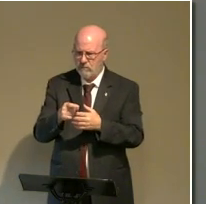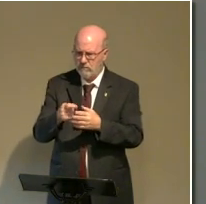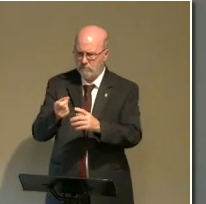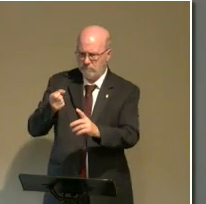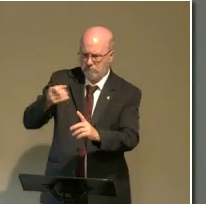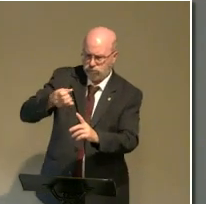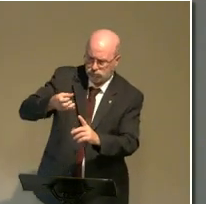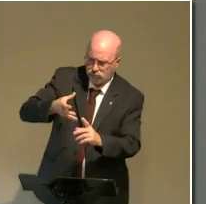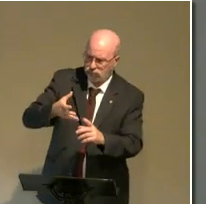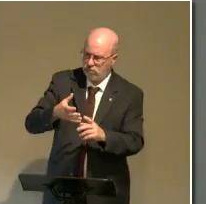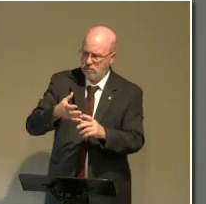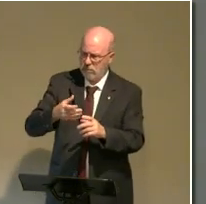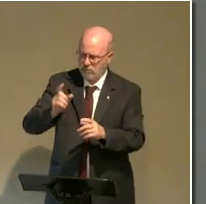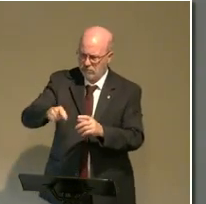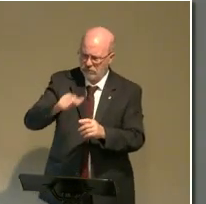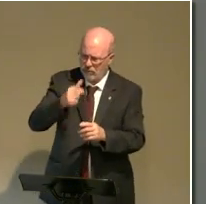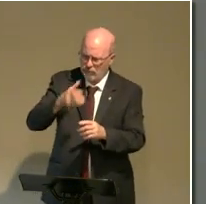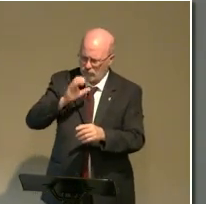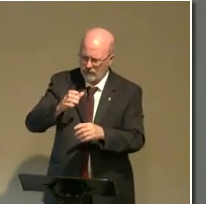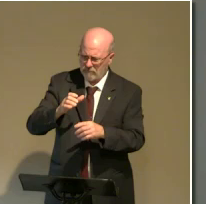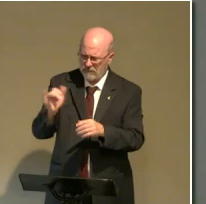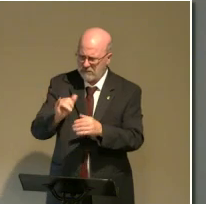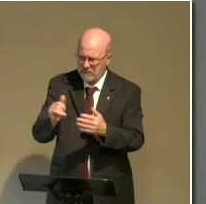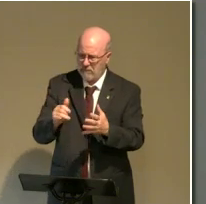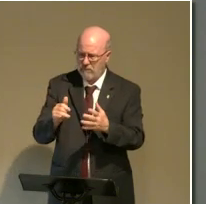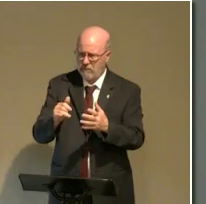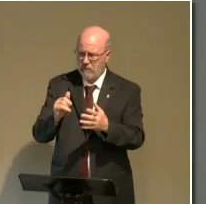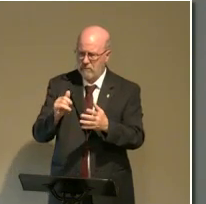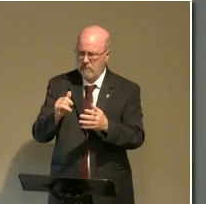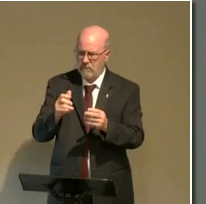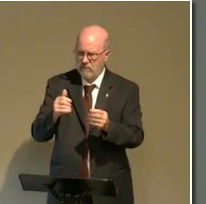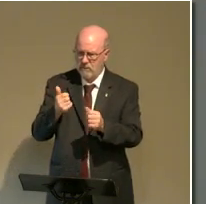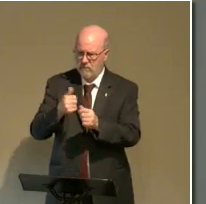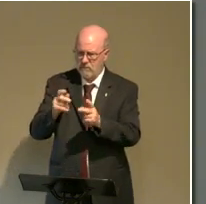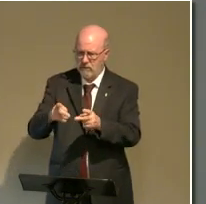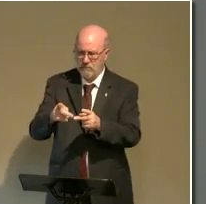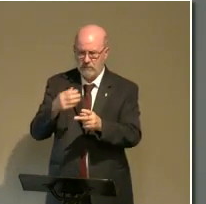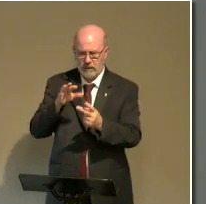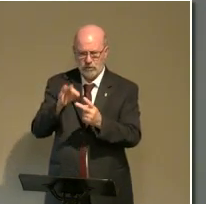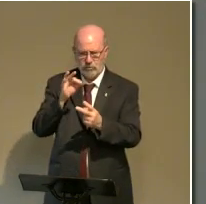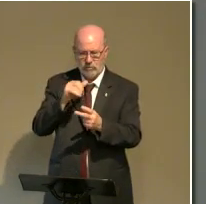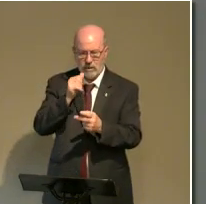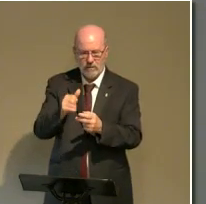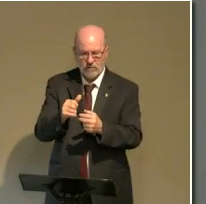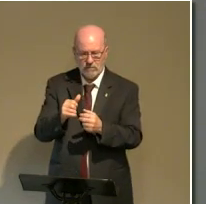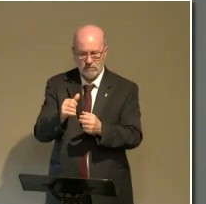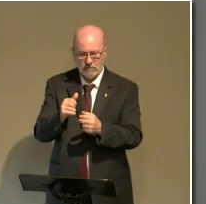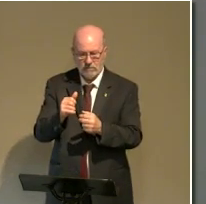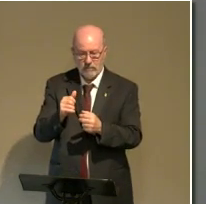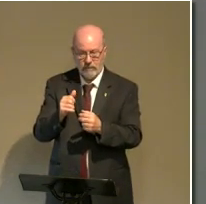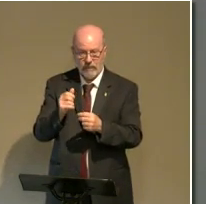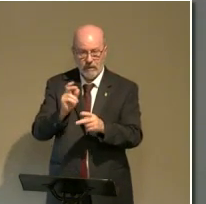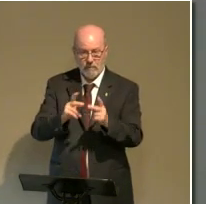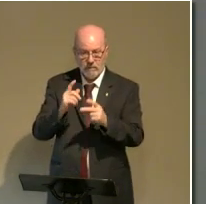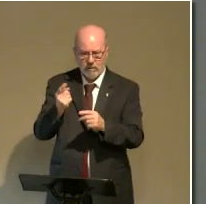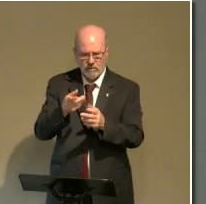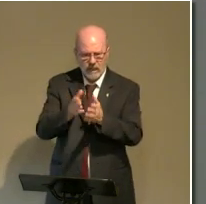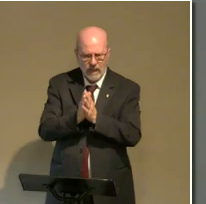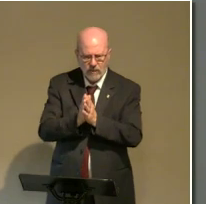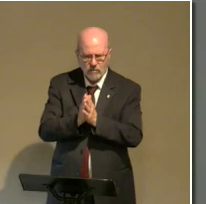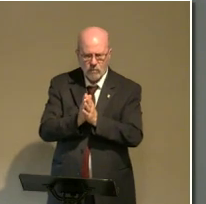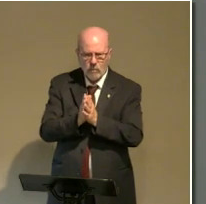to, you know, and say, you shouldn't be drinking it either. Each to their own. But hey, I choose not to, okay? And people always